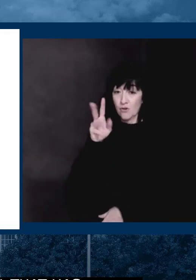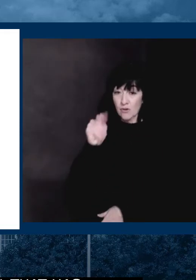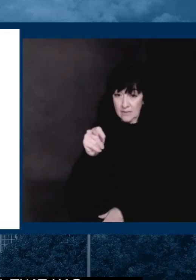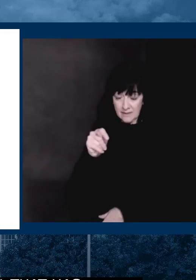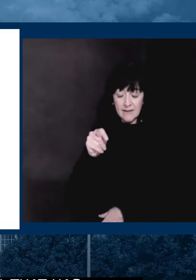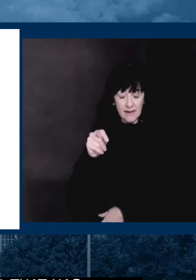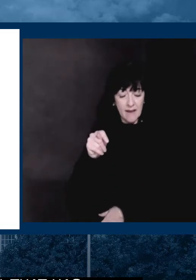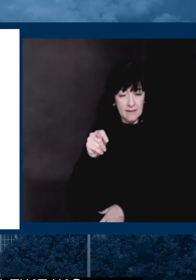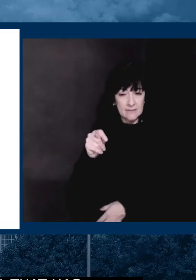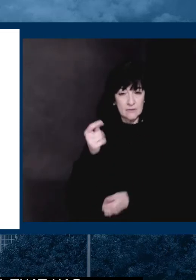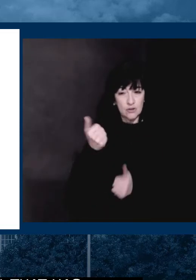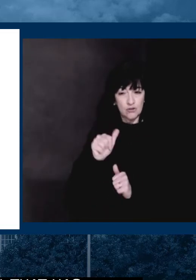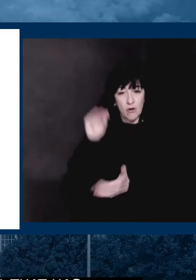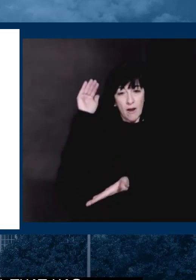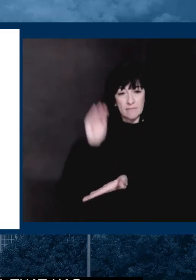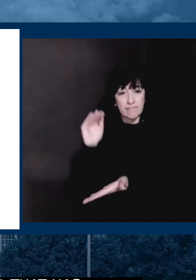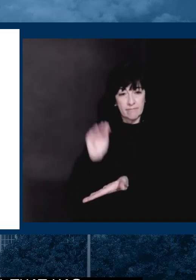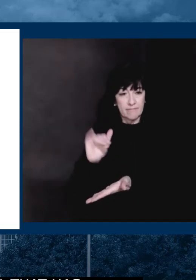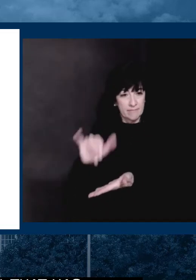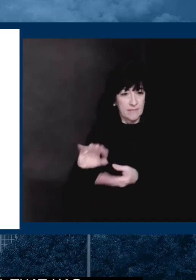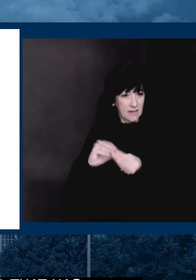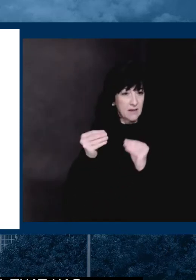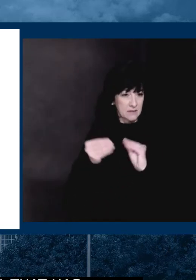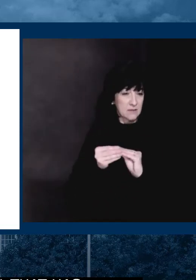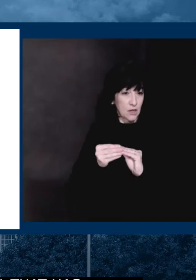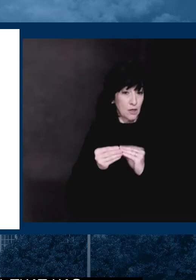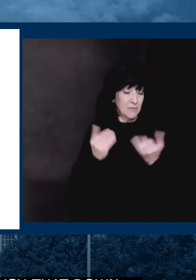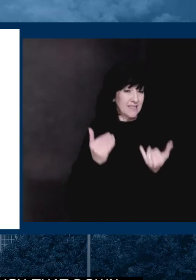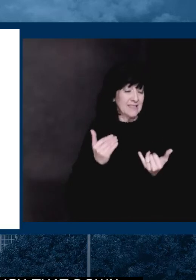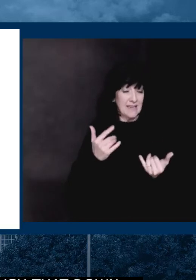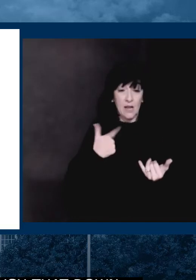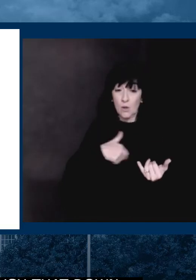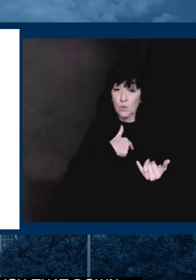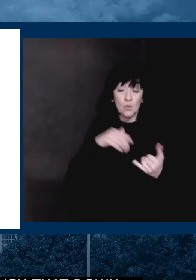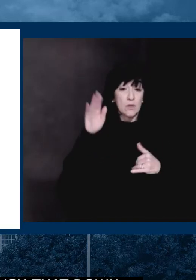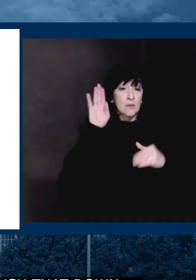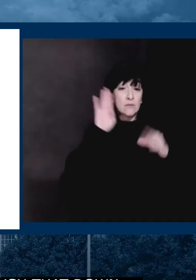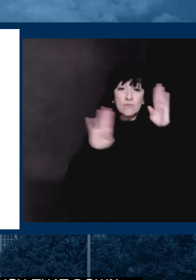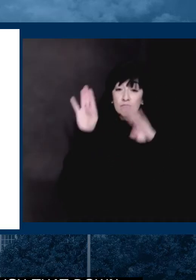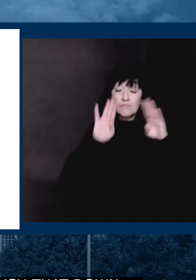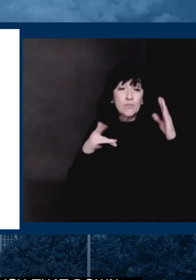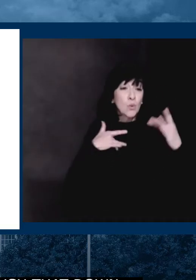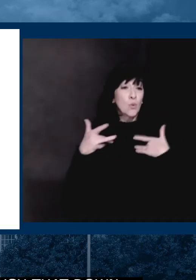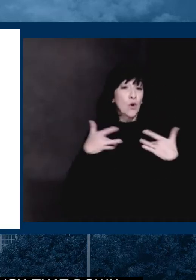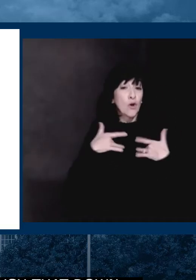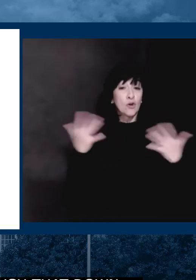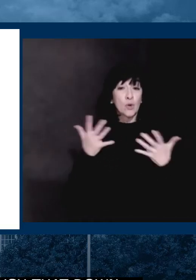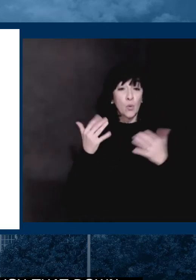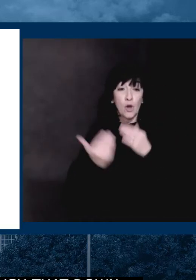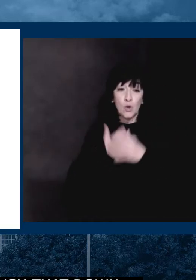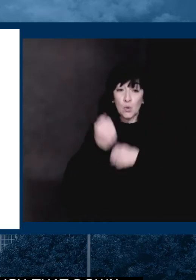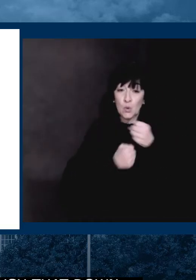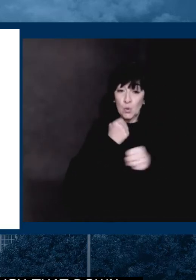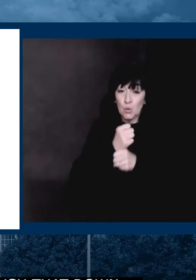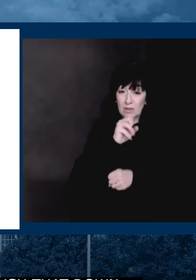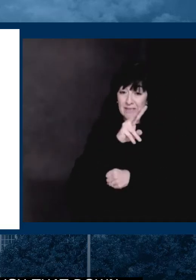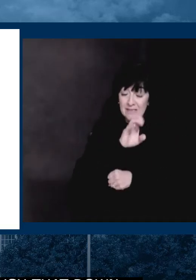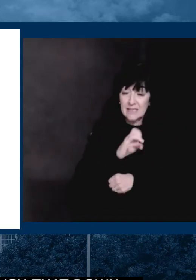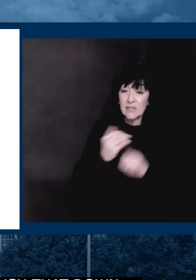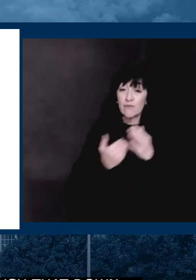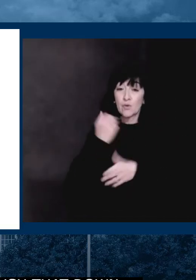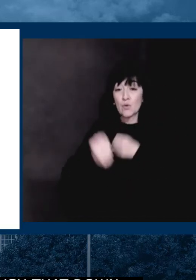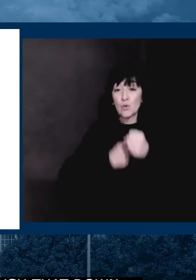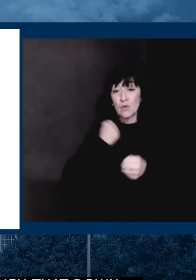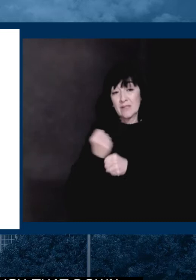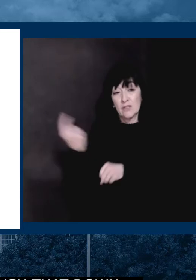mitigation now looking ahead is for New Year's Eve and New Year's Day, is just to avoid that